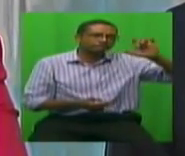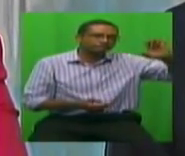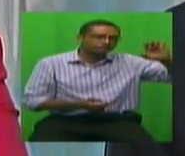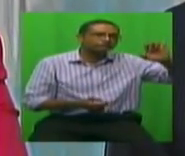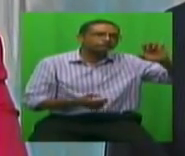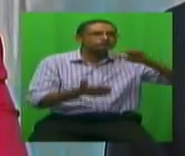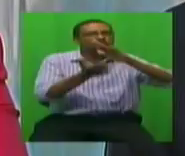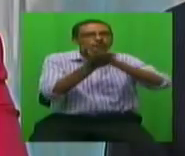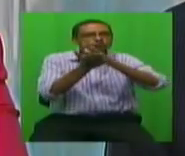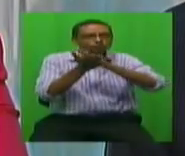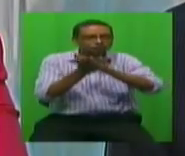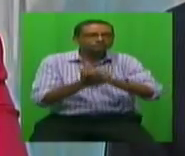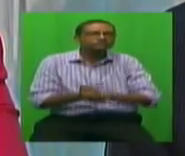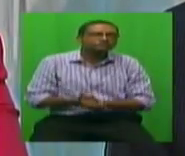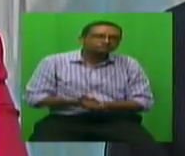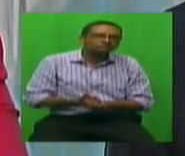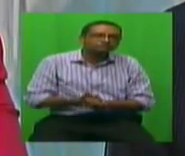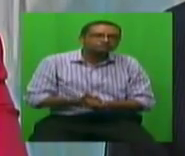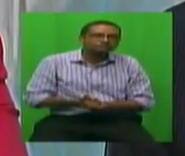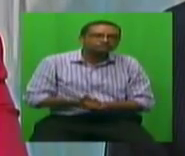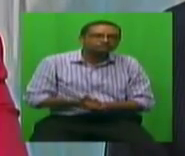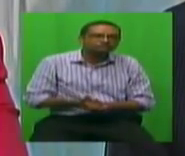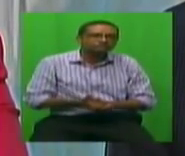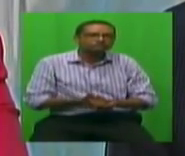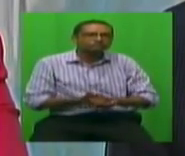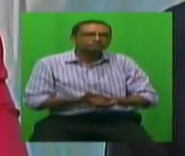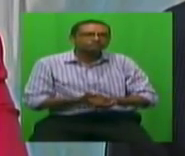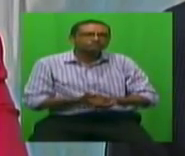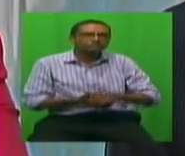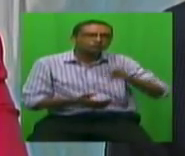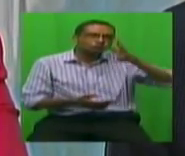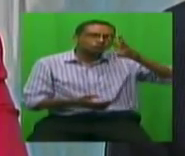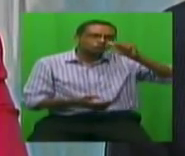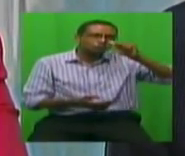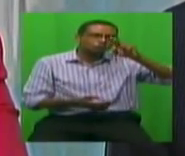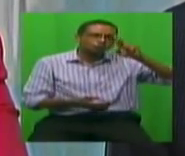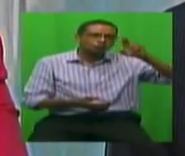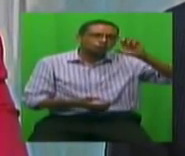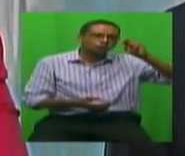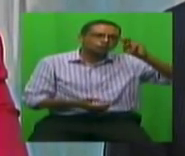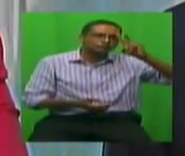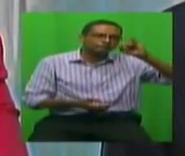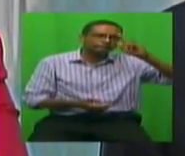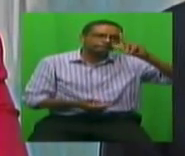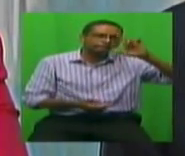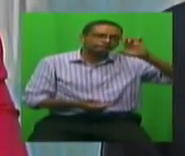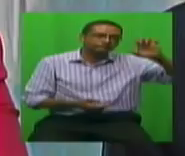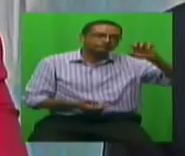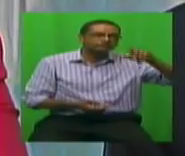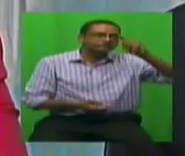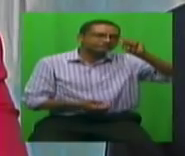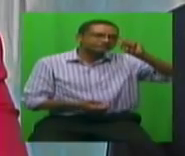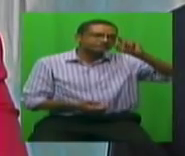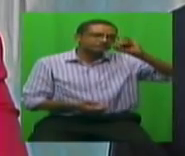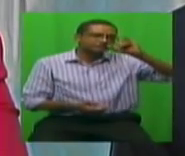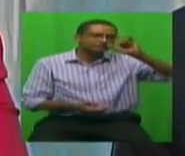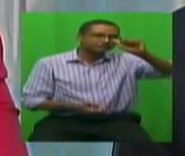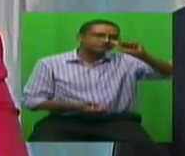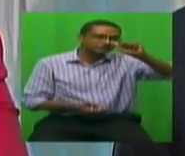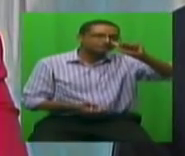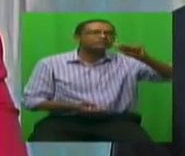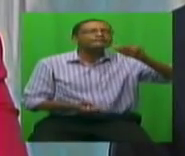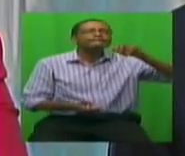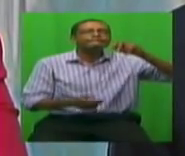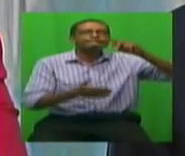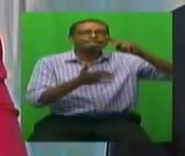ECCE Center, the Warrenville TIA Primary School, and the St. Augustine South Government Primary